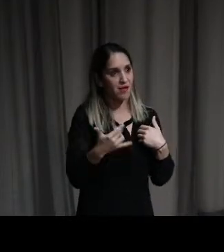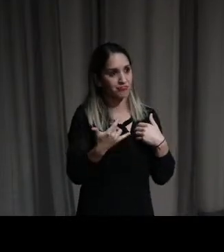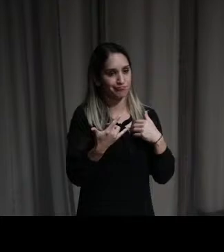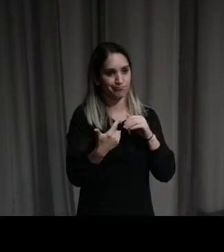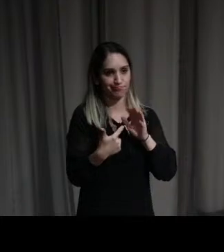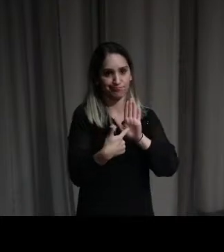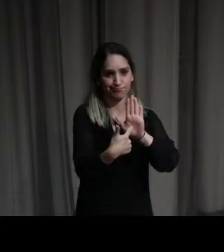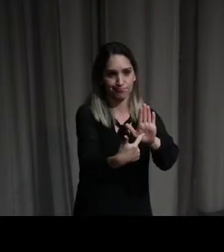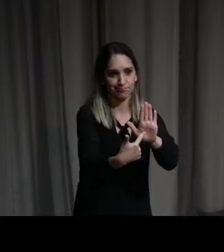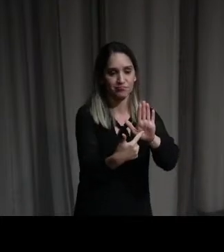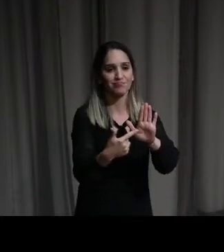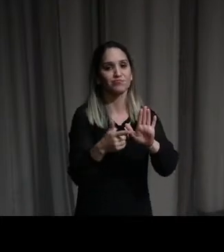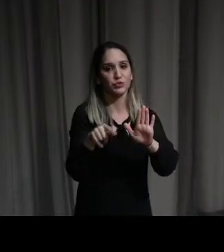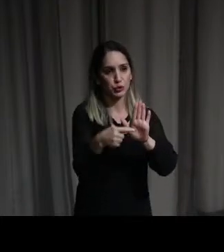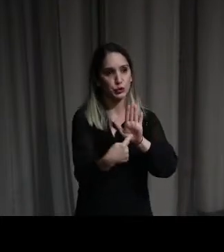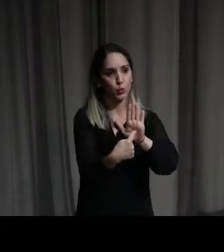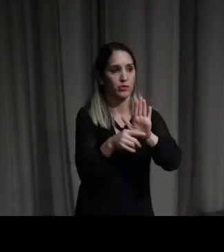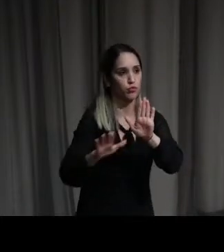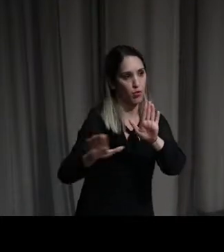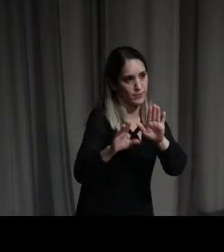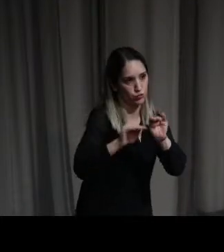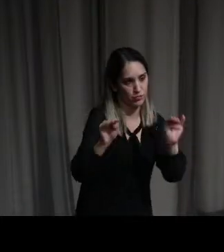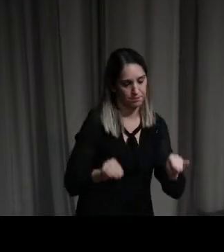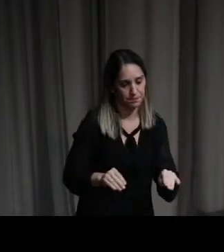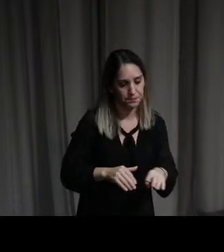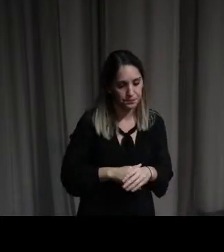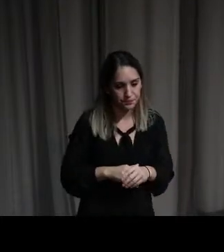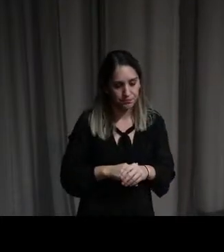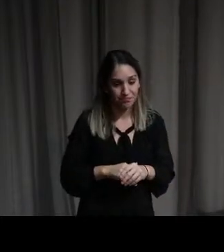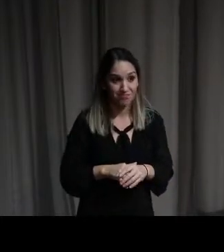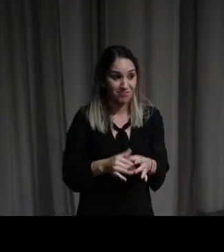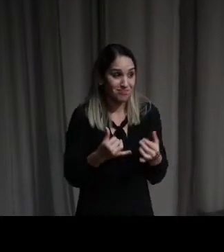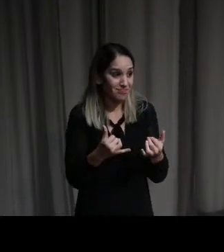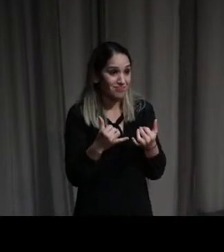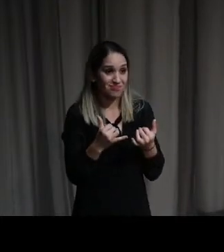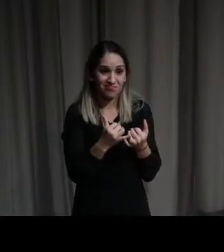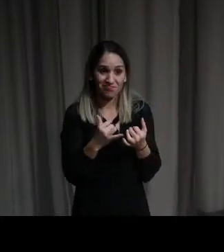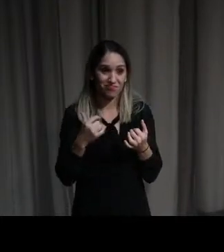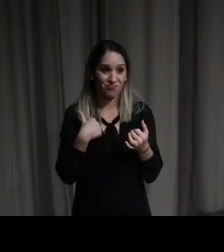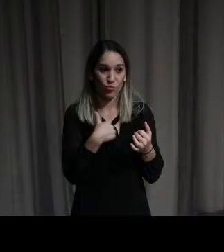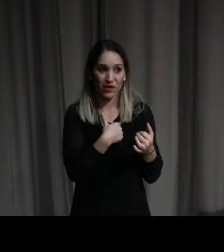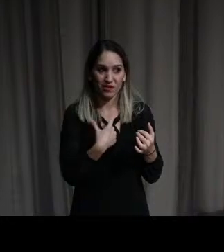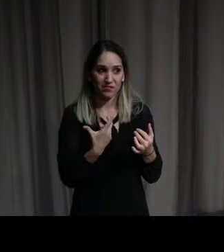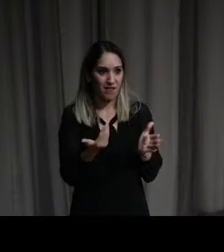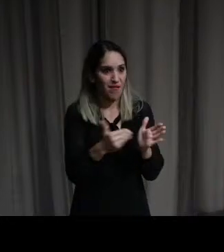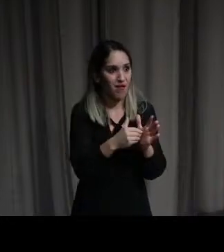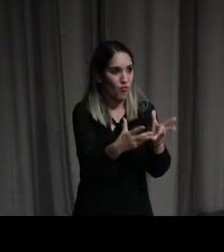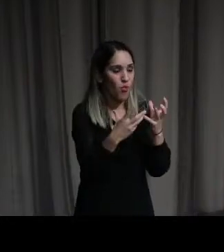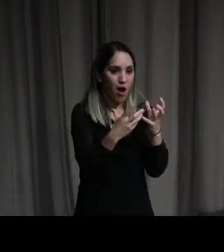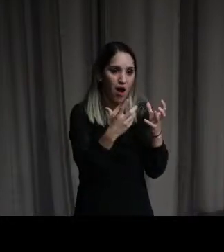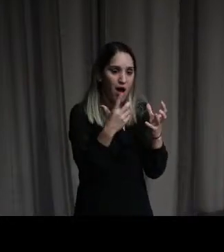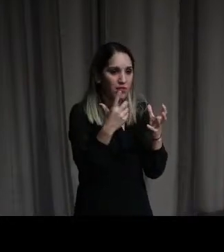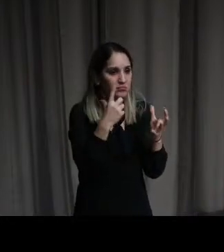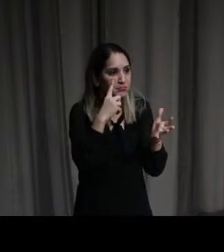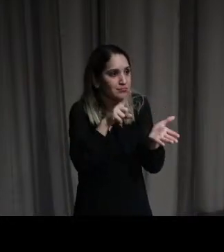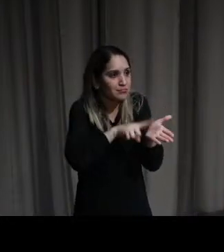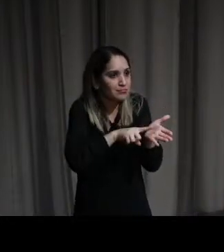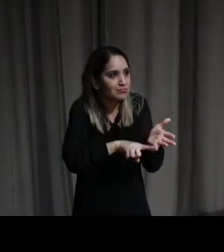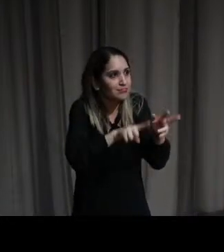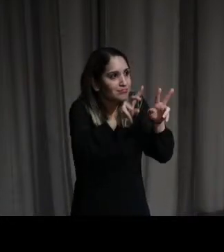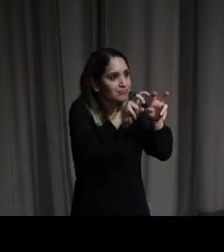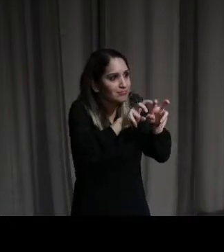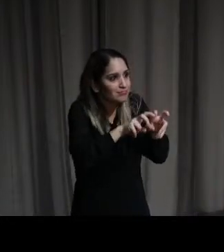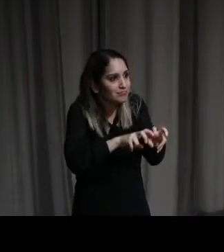So, I think there is reason now to come back and reassess Mariano from a more